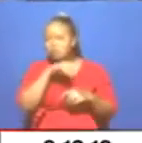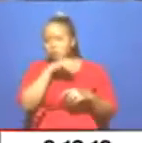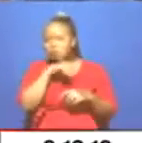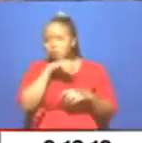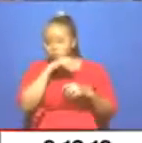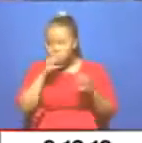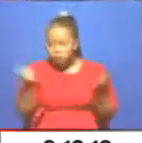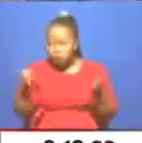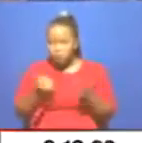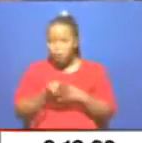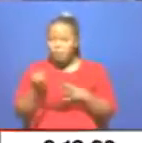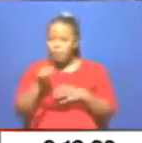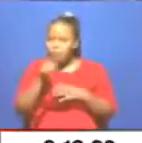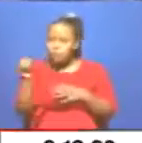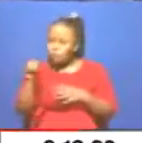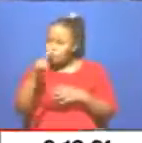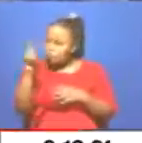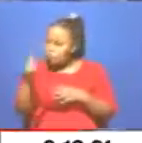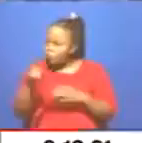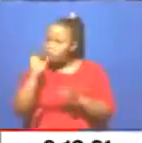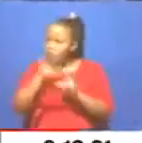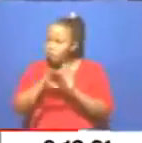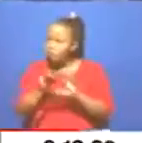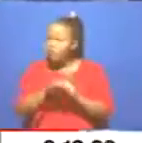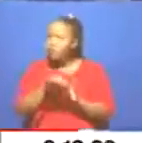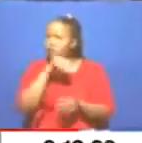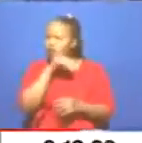Mutapatia baba kura.